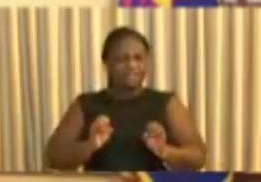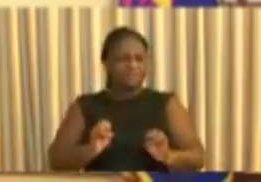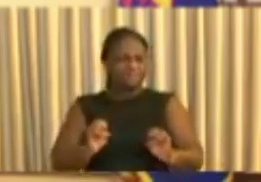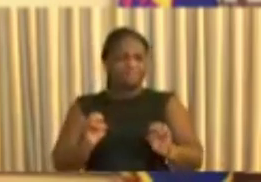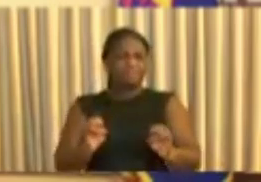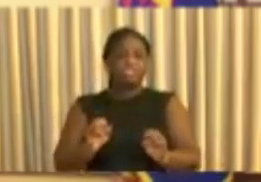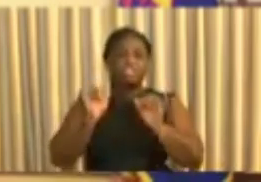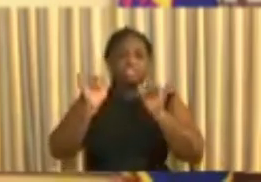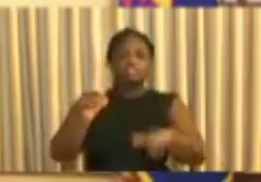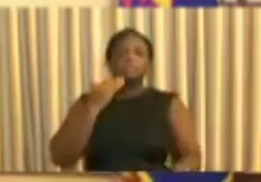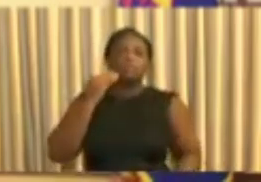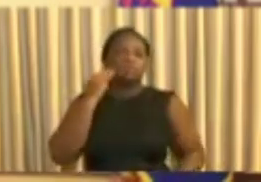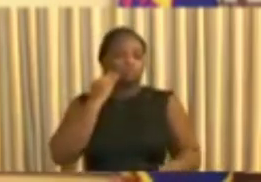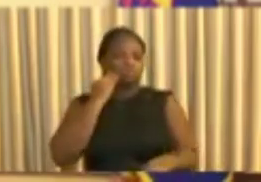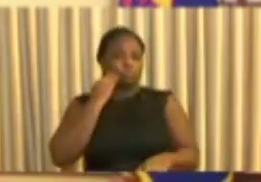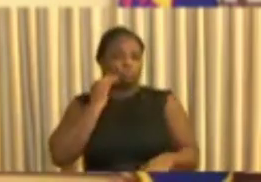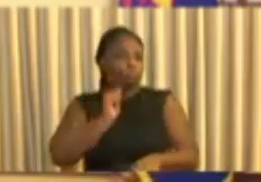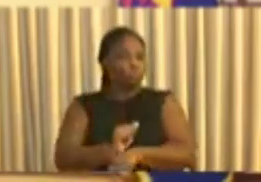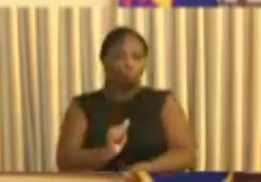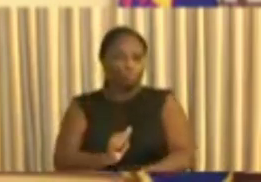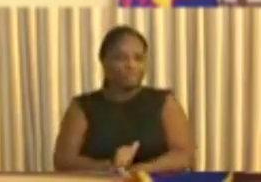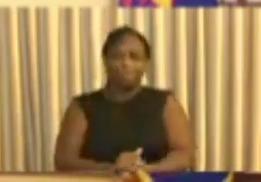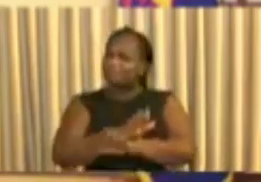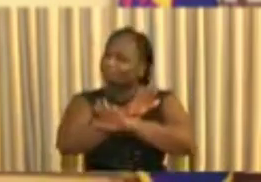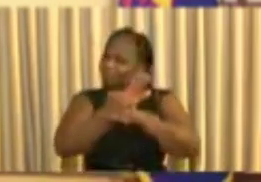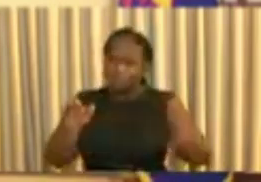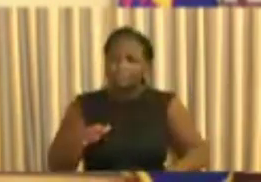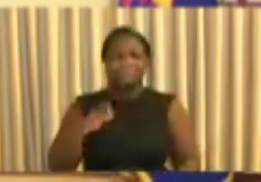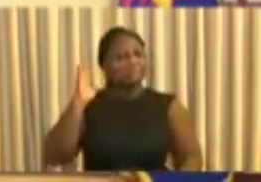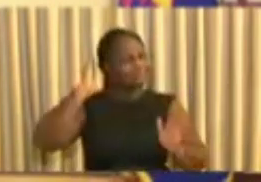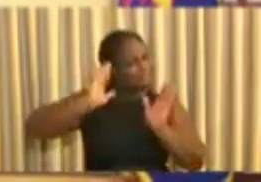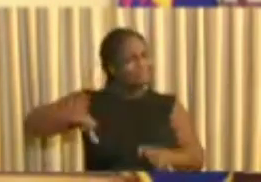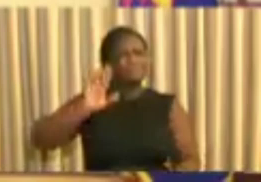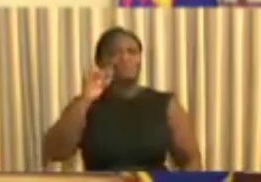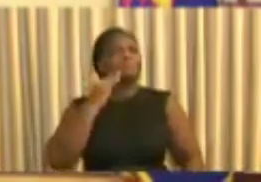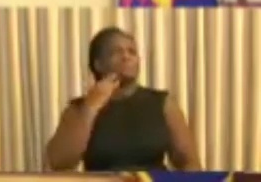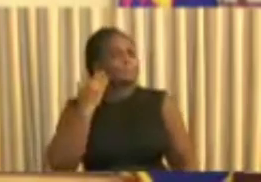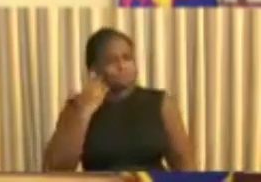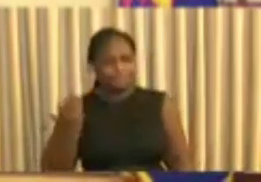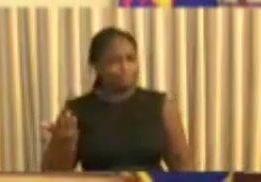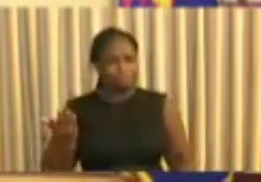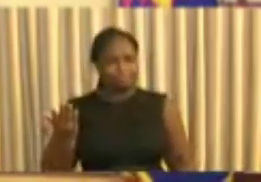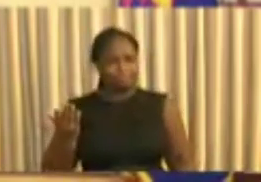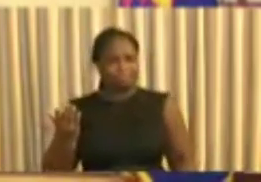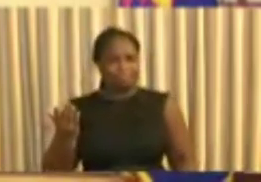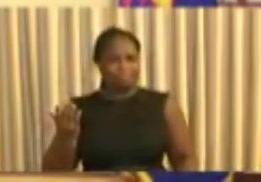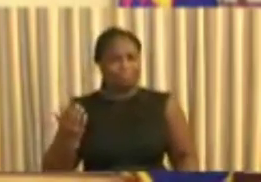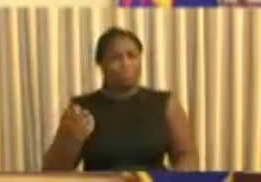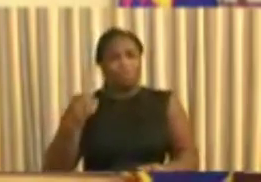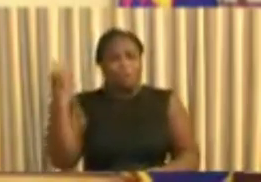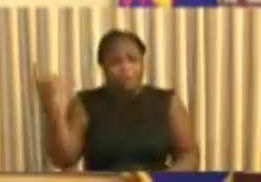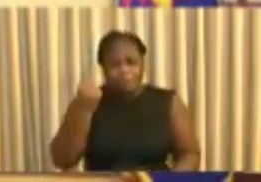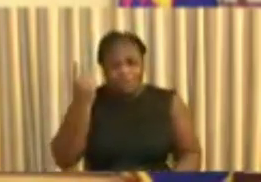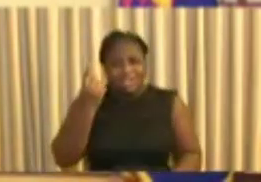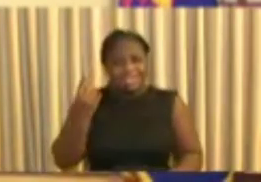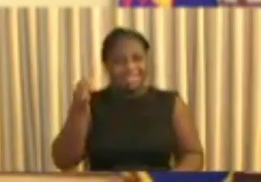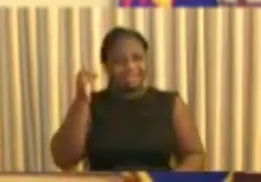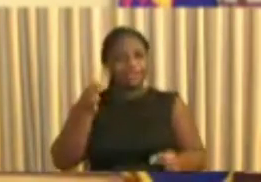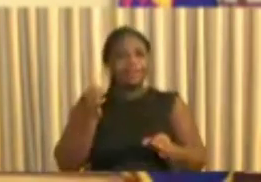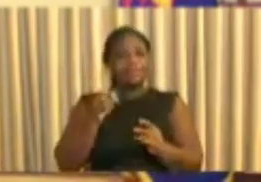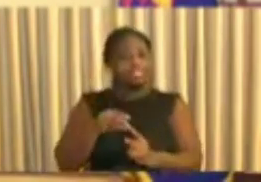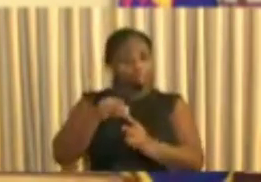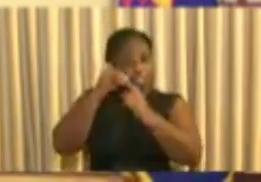the stay-at-home directive. Do not leave your homes other than for the essential